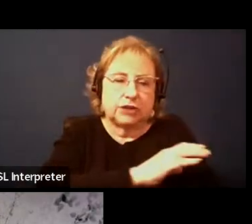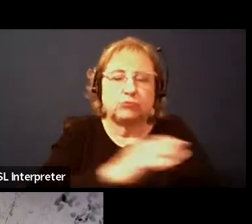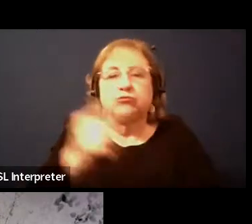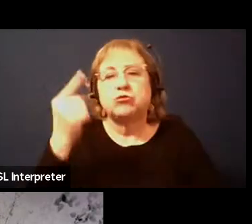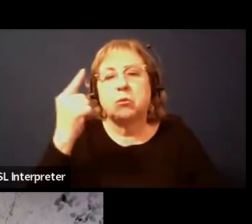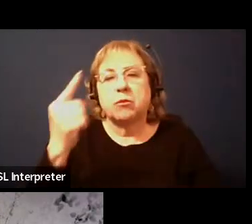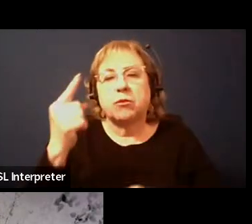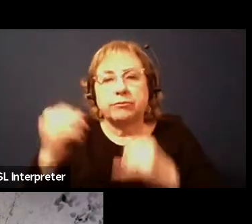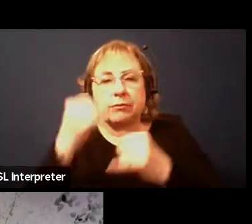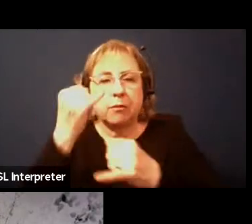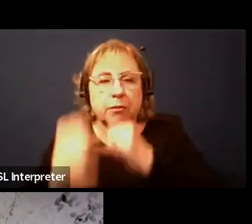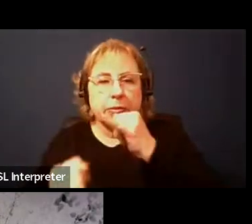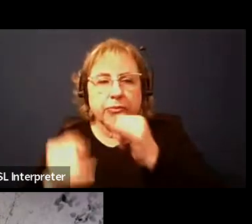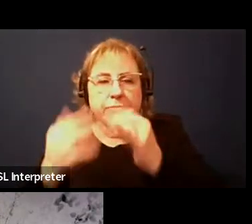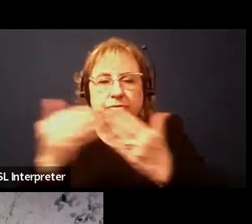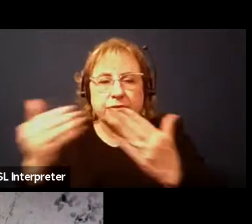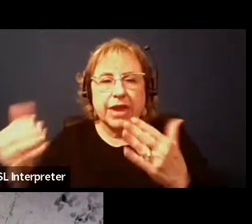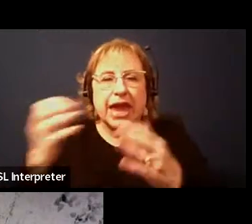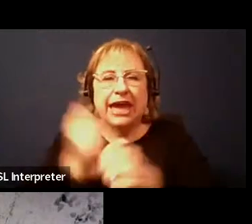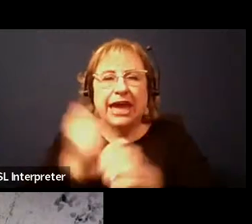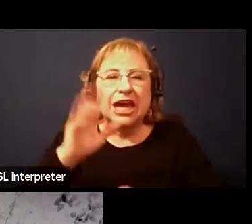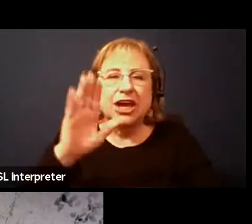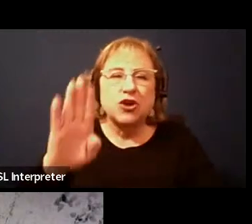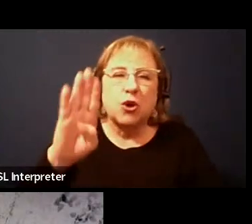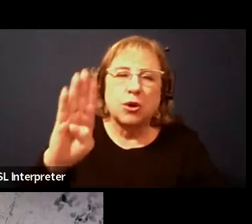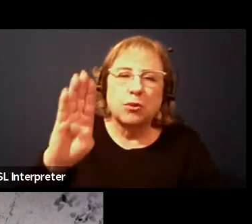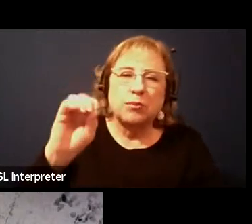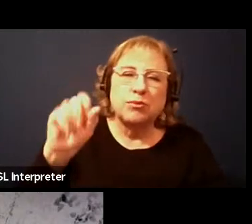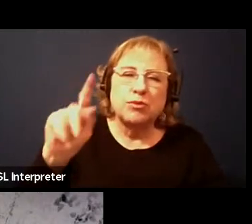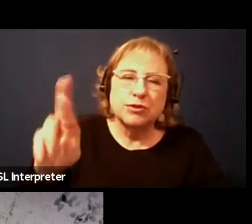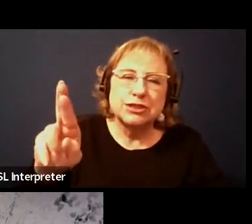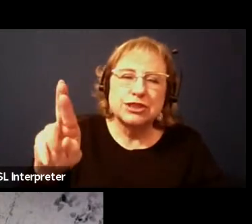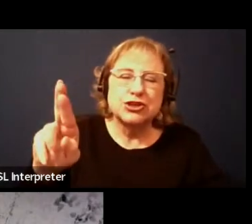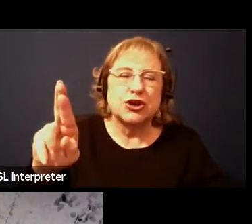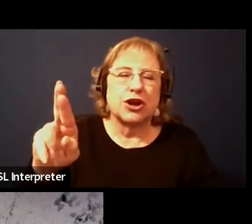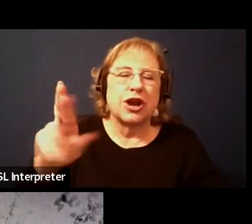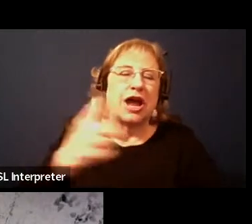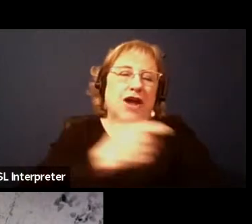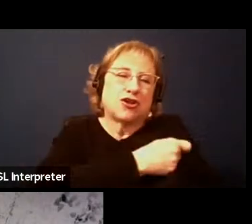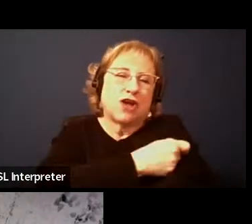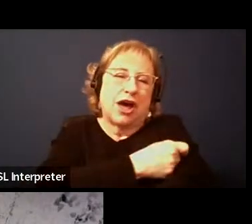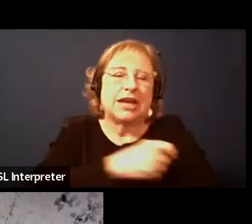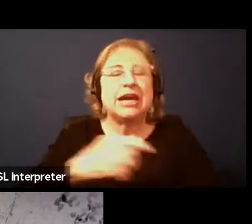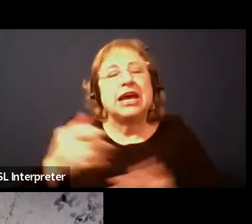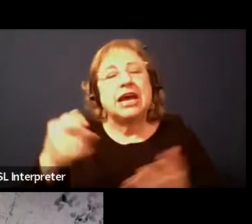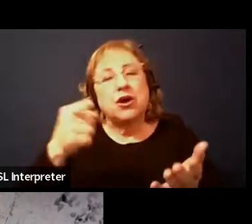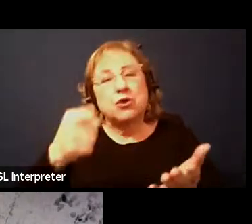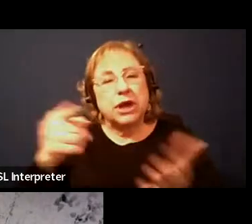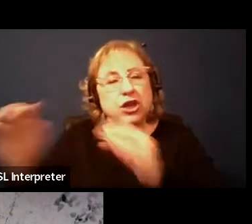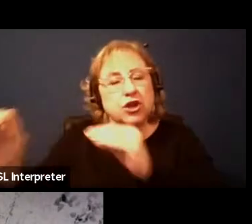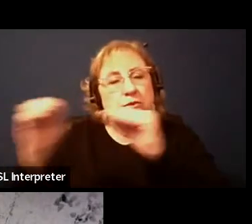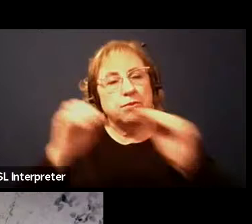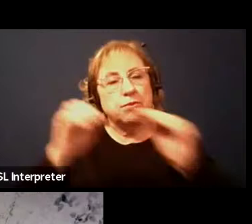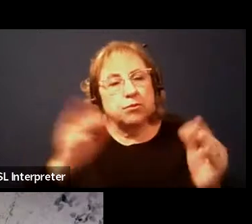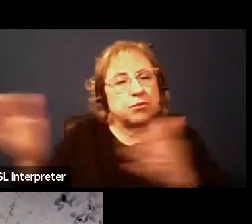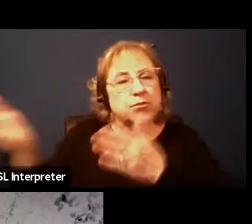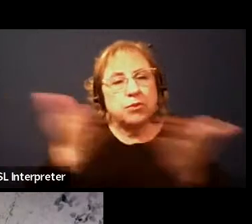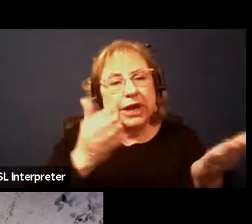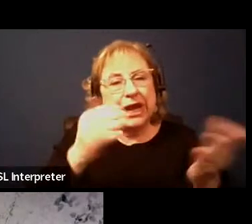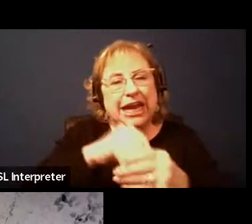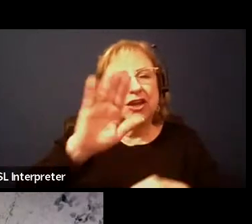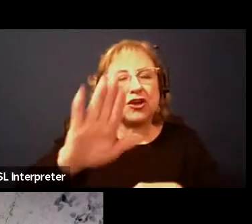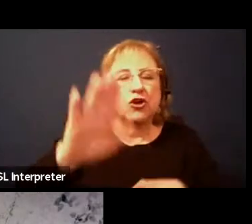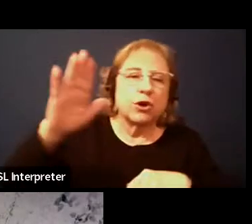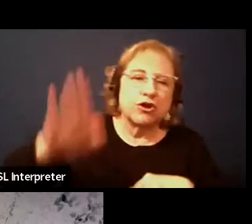parents, remember, go get your booster shot when you're bringing your child in for your shot. Most parents are getting to the point where they're probably due